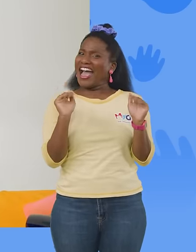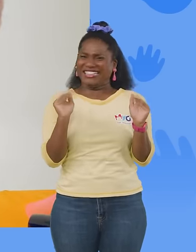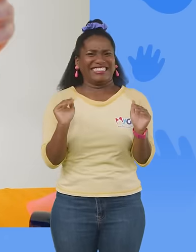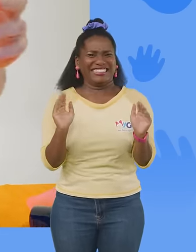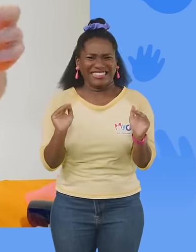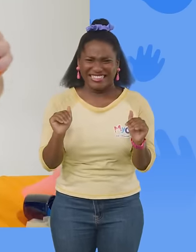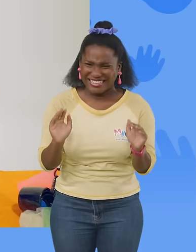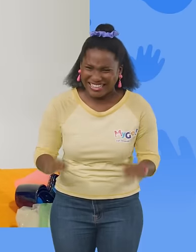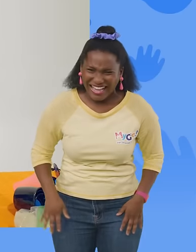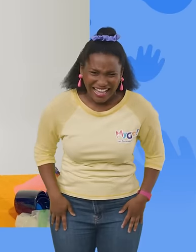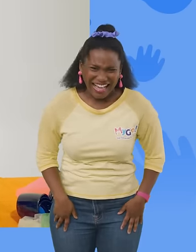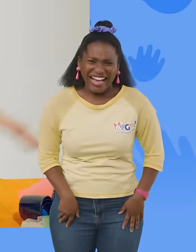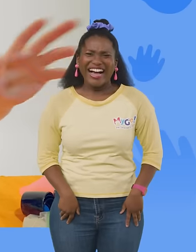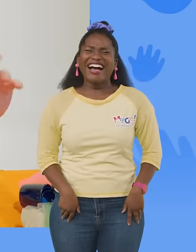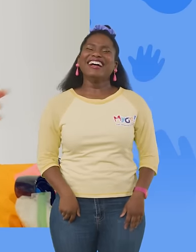Bye-bye!